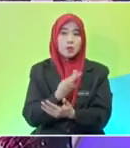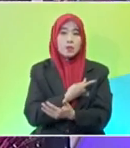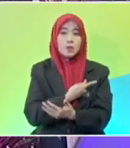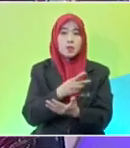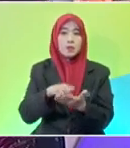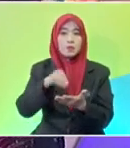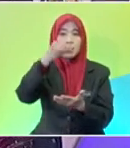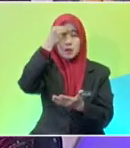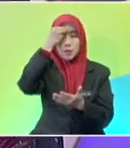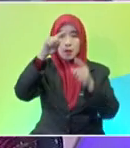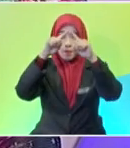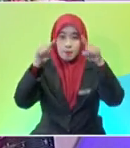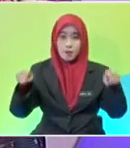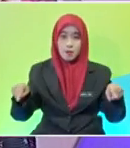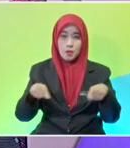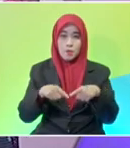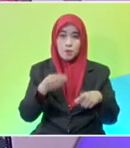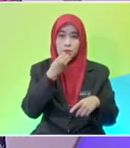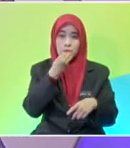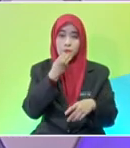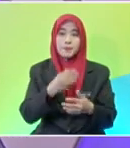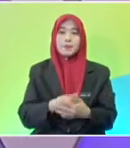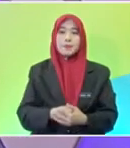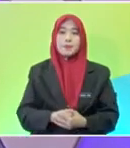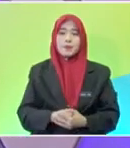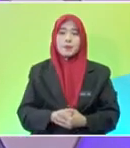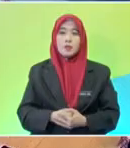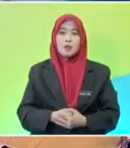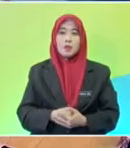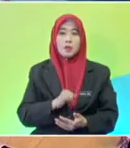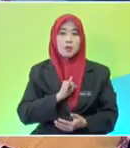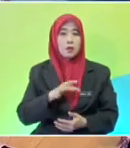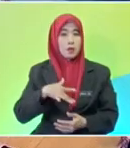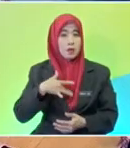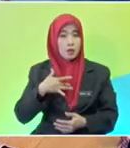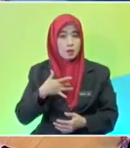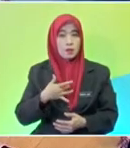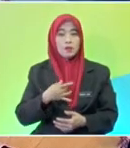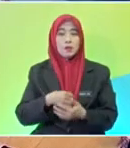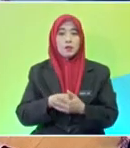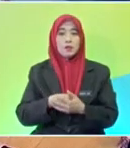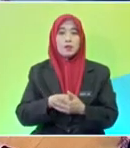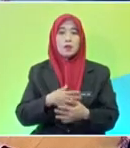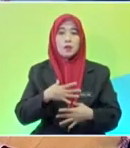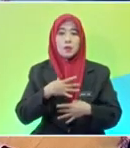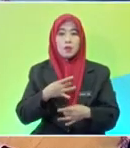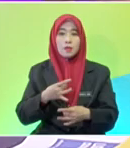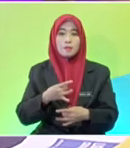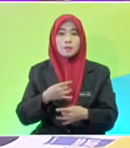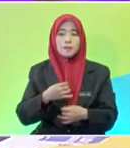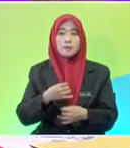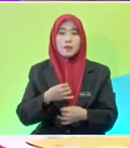about pyramid, food pyramid. There you go. I hope you all benefited from today's class. Now, for those of you who want to do